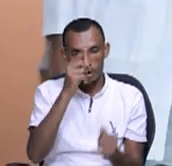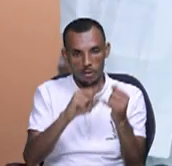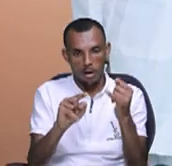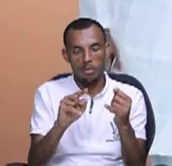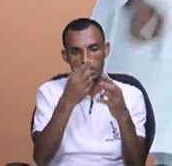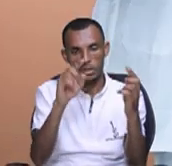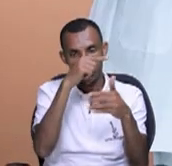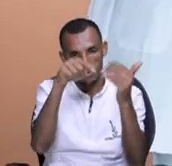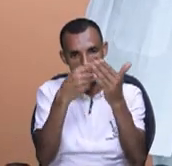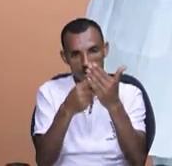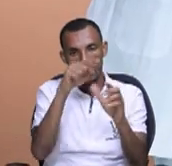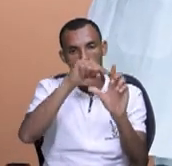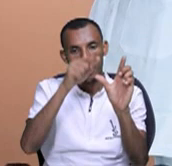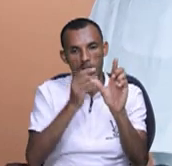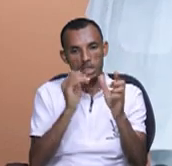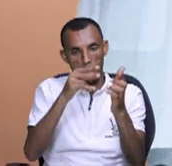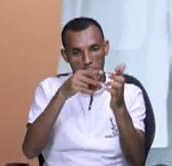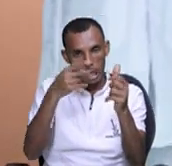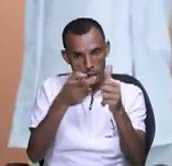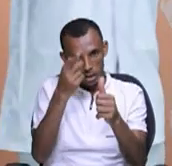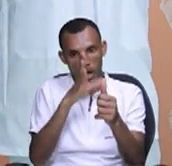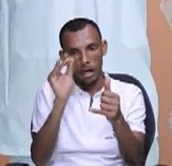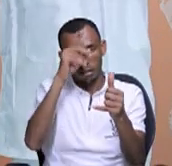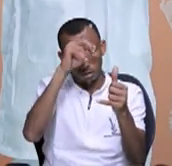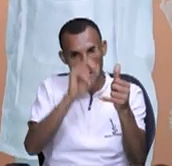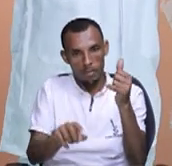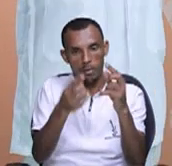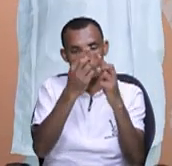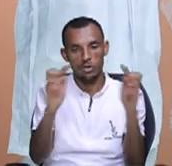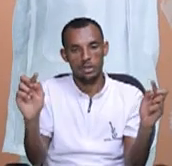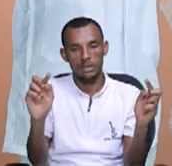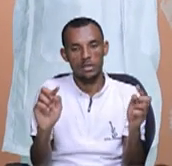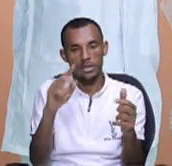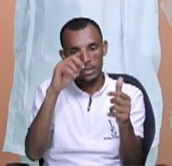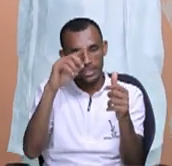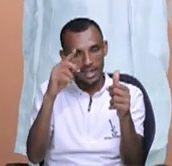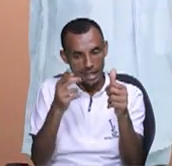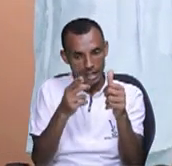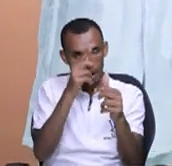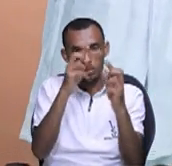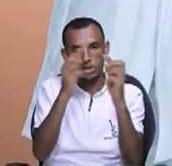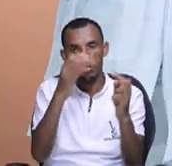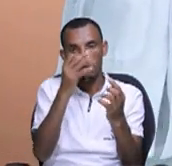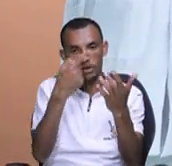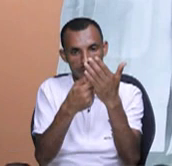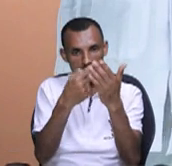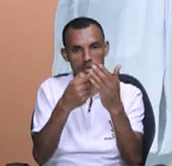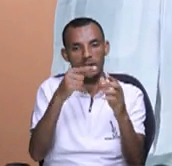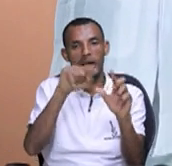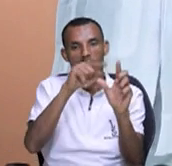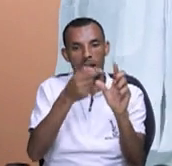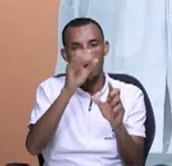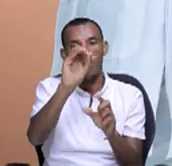Therefore, this angle has initial position and what? Terminal position. The initial position of this angle theta